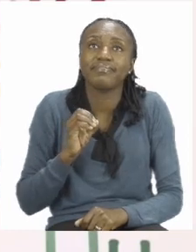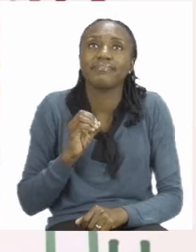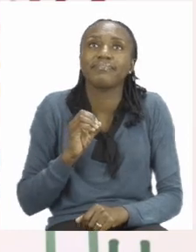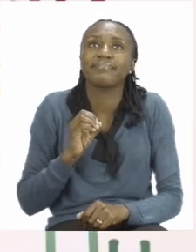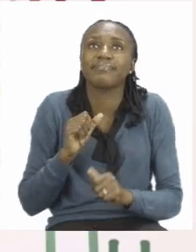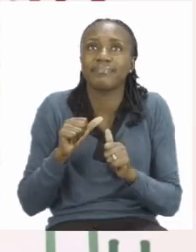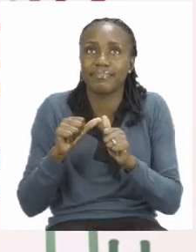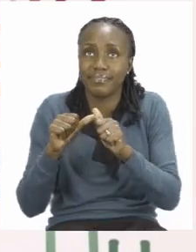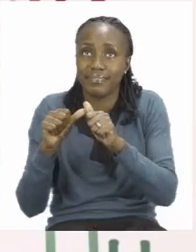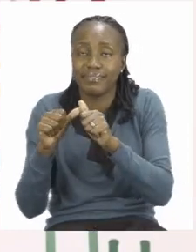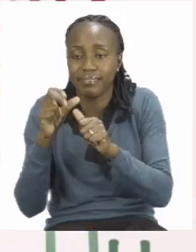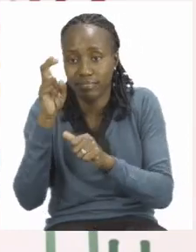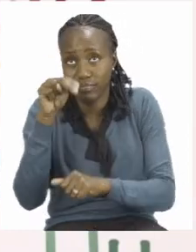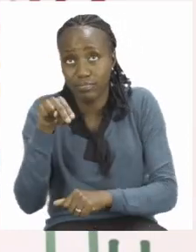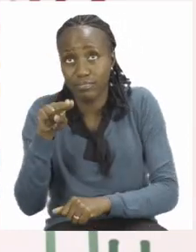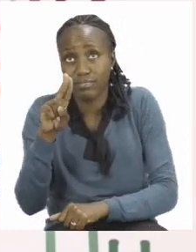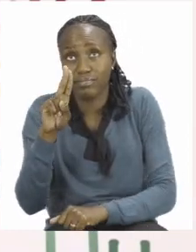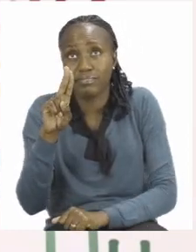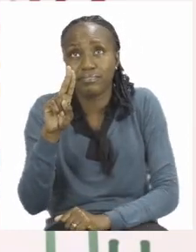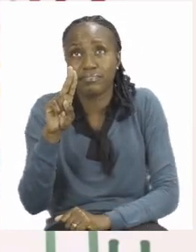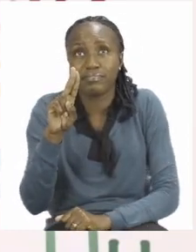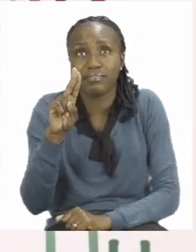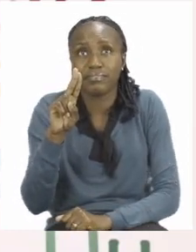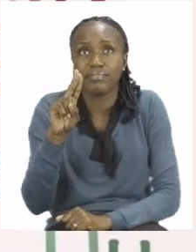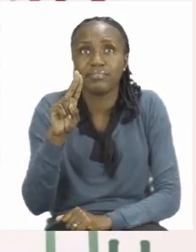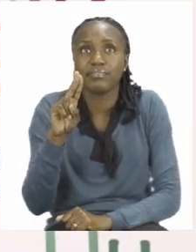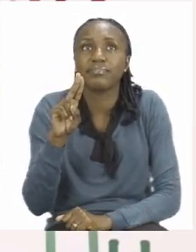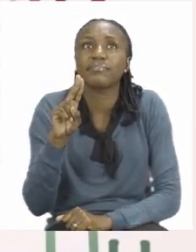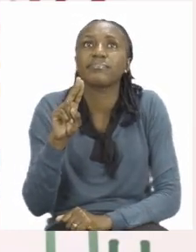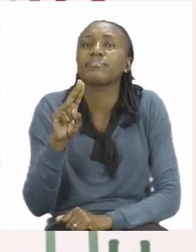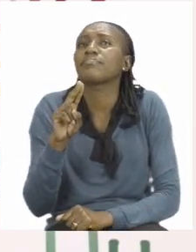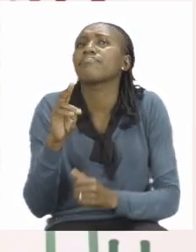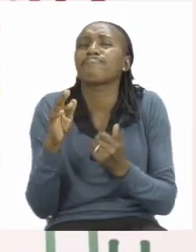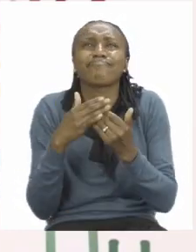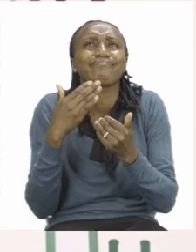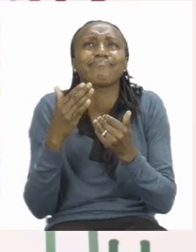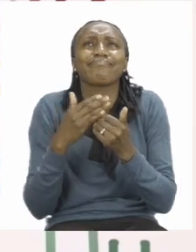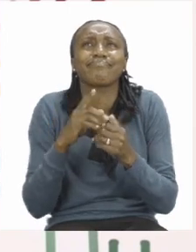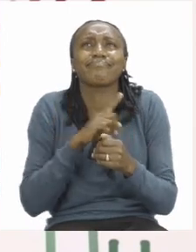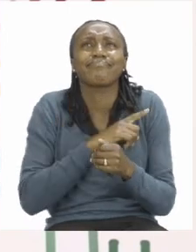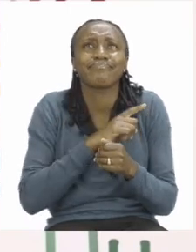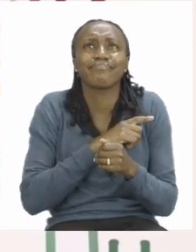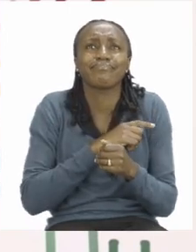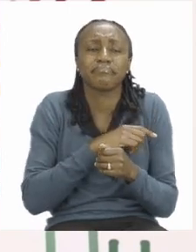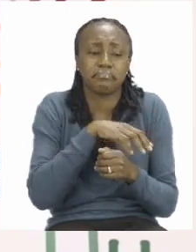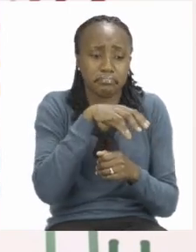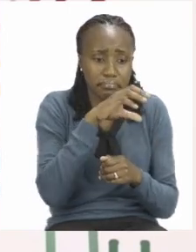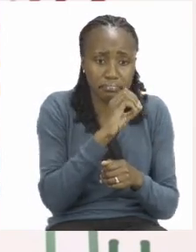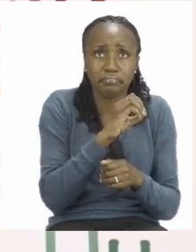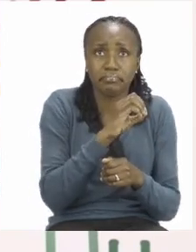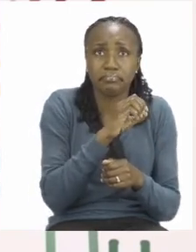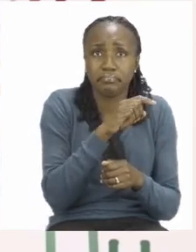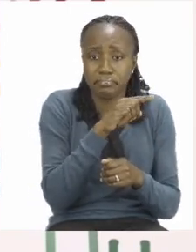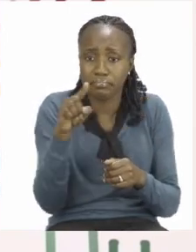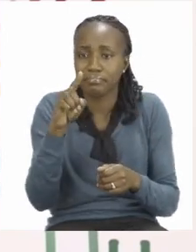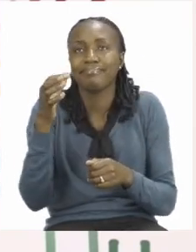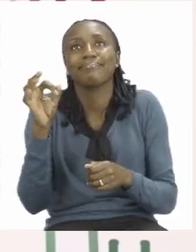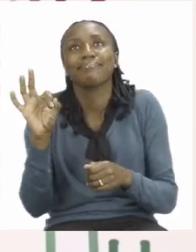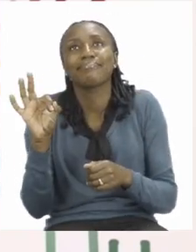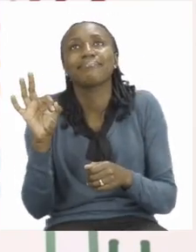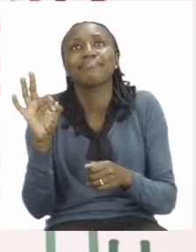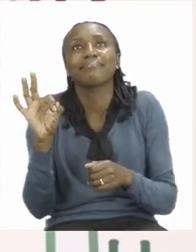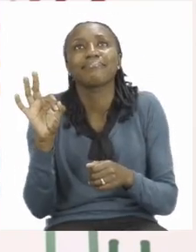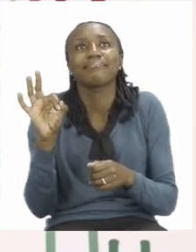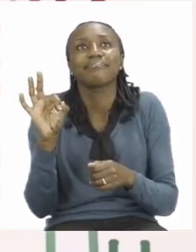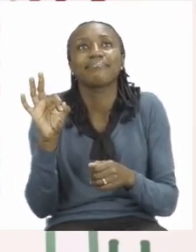to Mrs. Units. Mrs. Units' friends are very simple. They are from 0 to 9. She